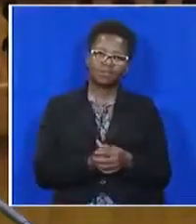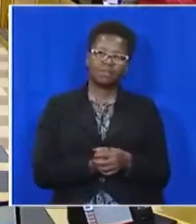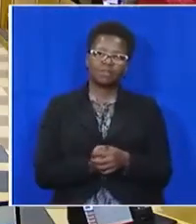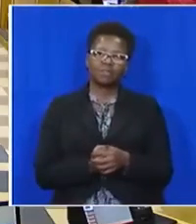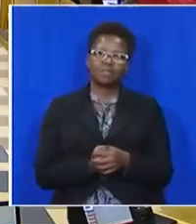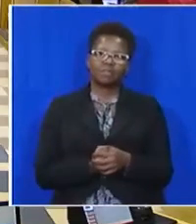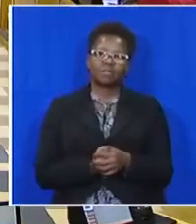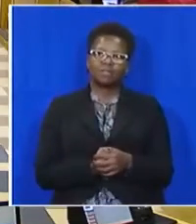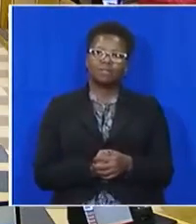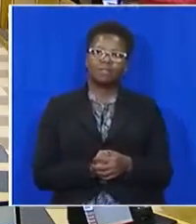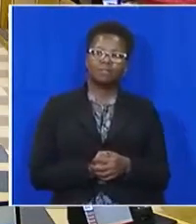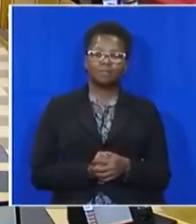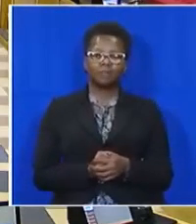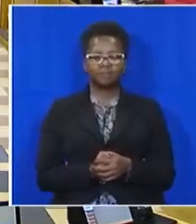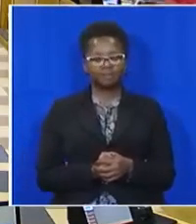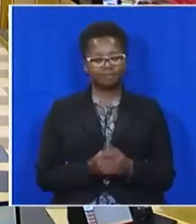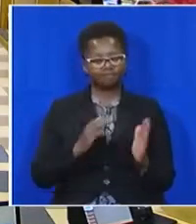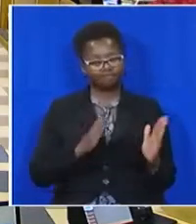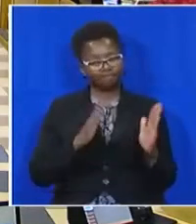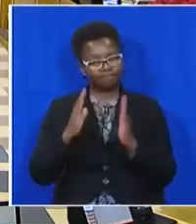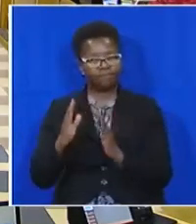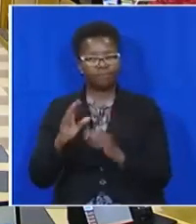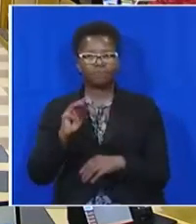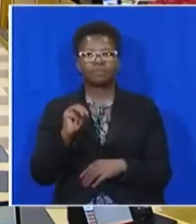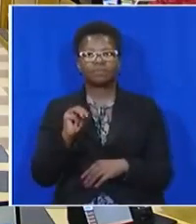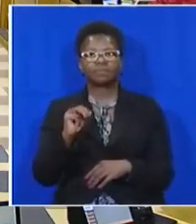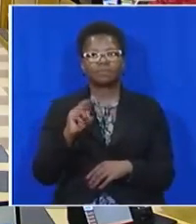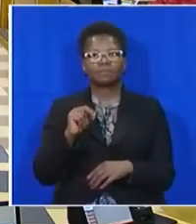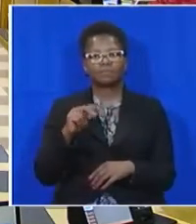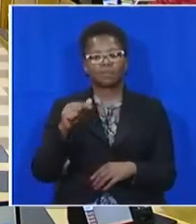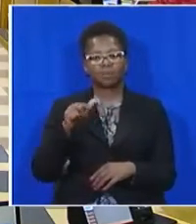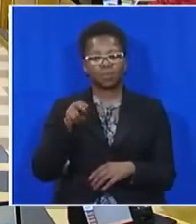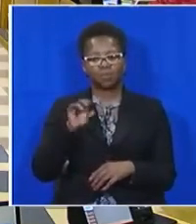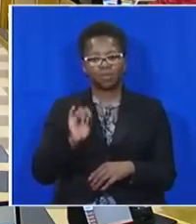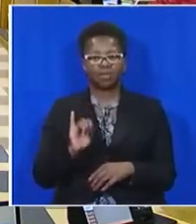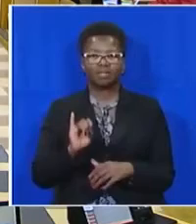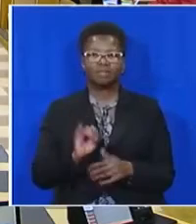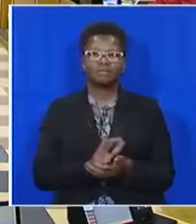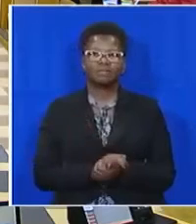Thank you, Honourable Member. The next speaker is the Honourable Nmguni.